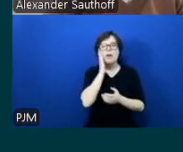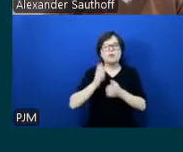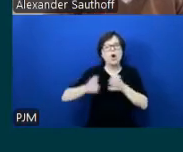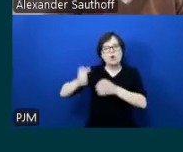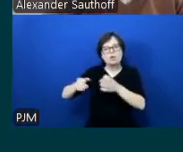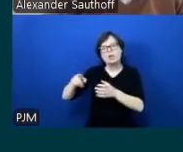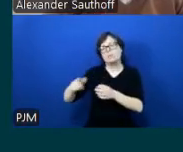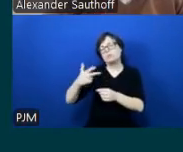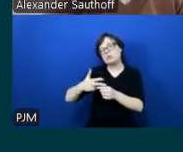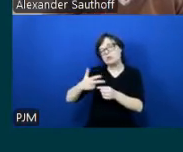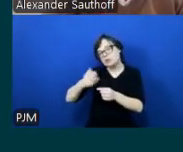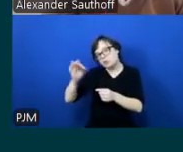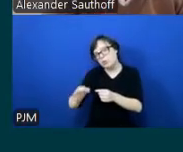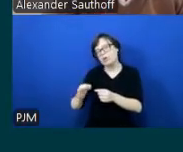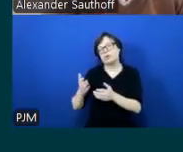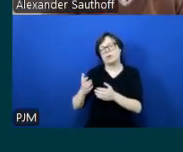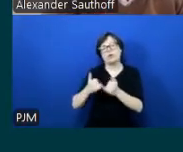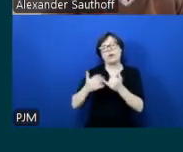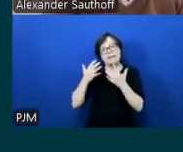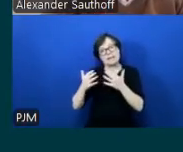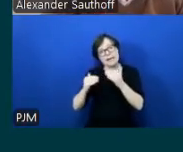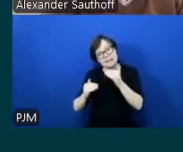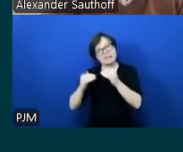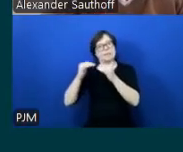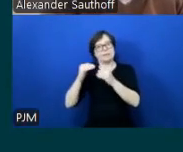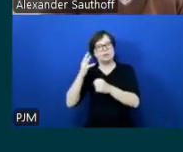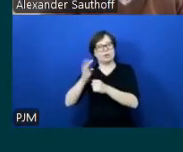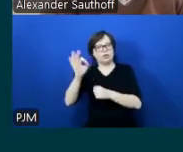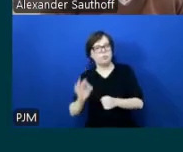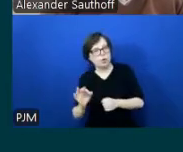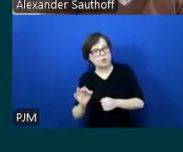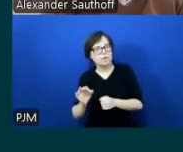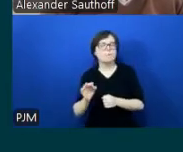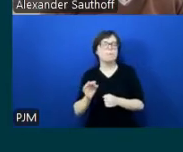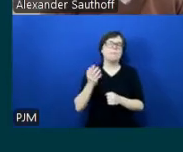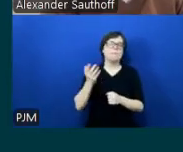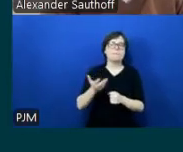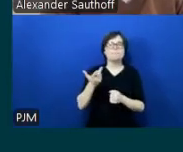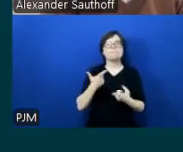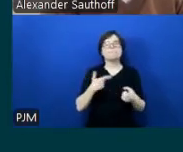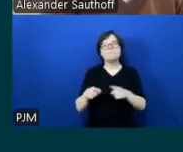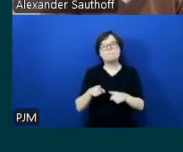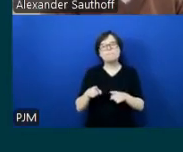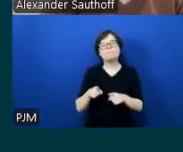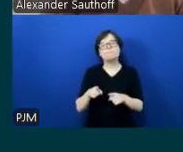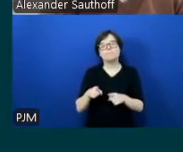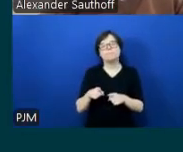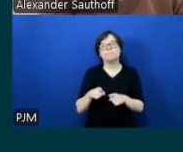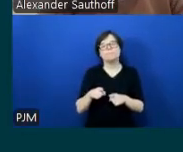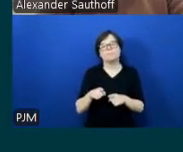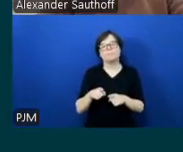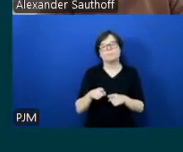obtain the objective of maybe whatever 40% for a neighborhood area, that means that there is still more need